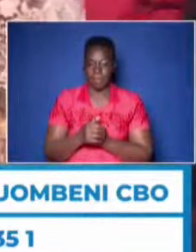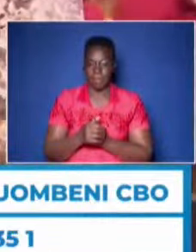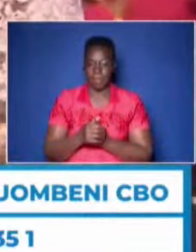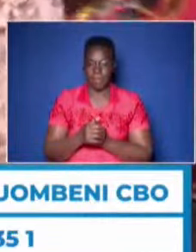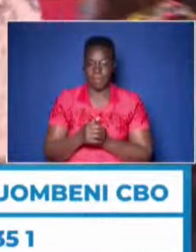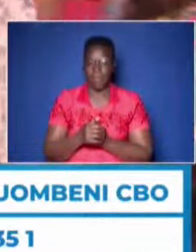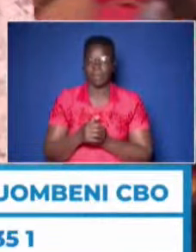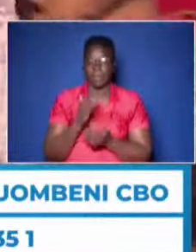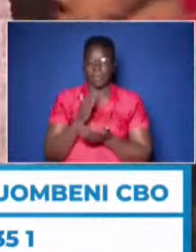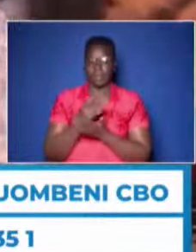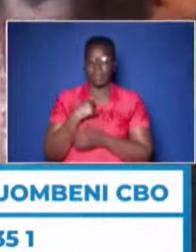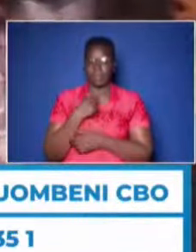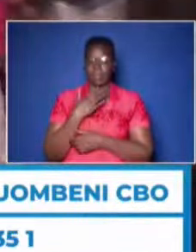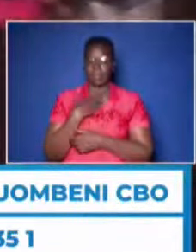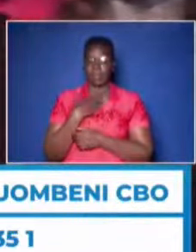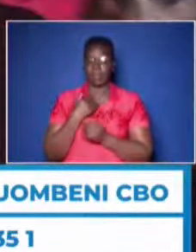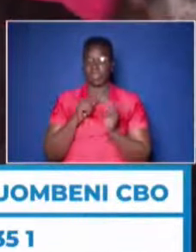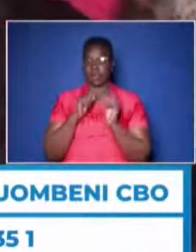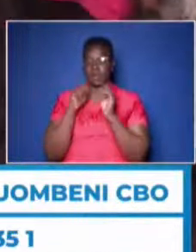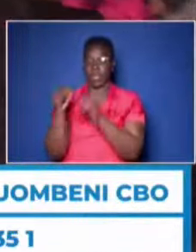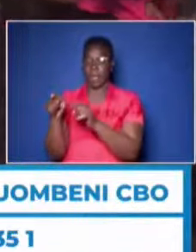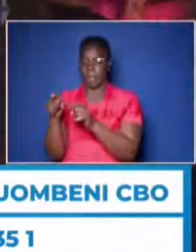me stretch